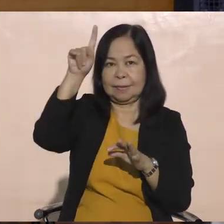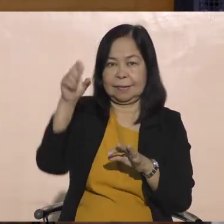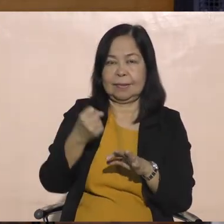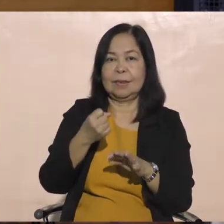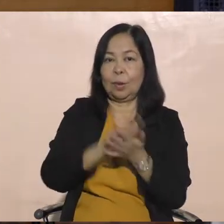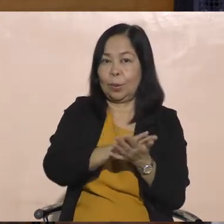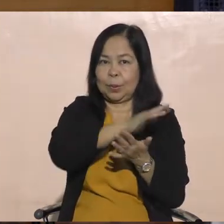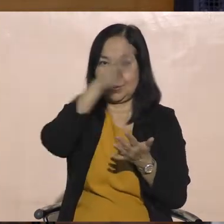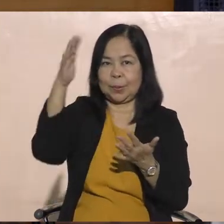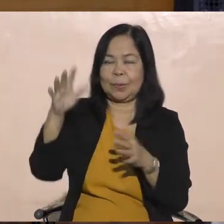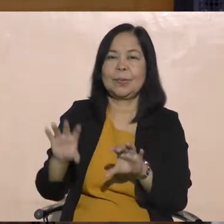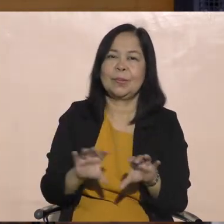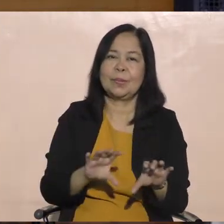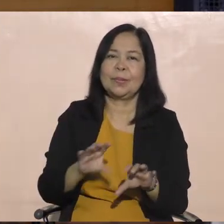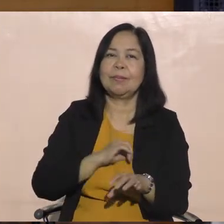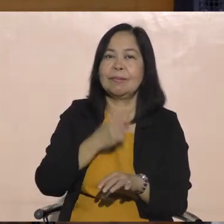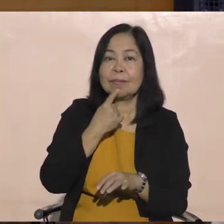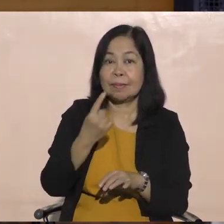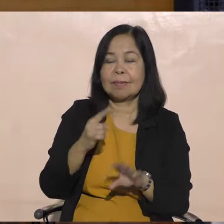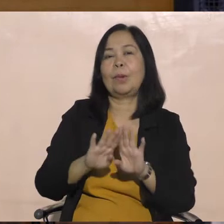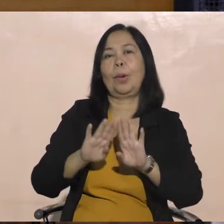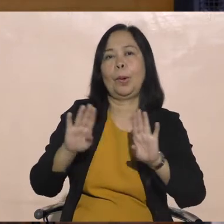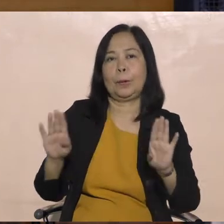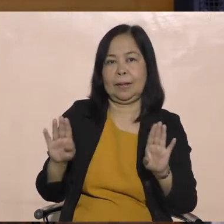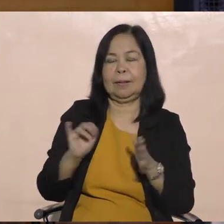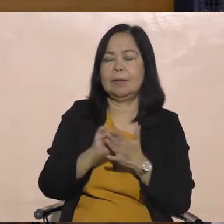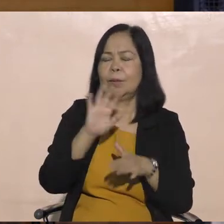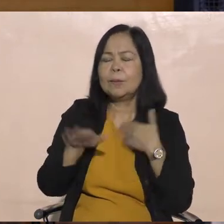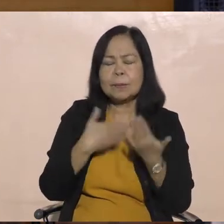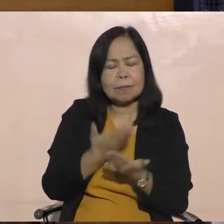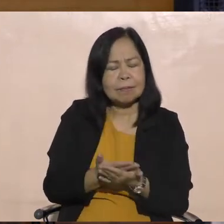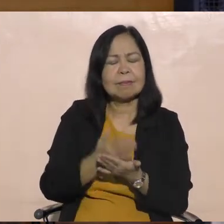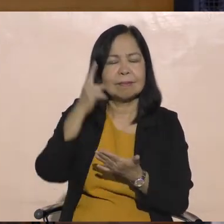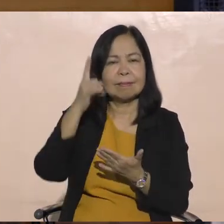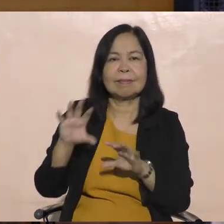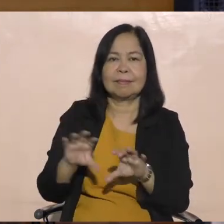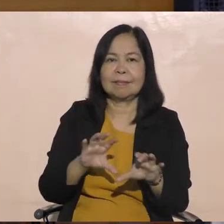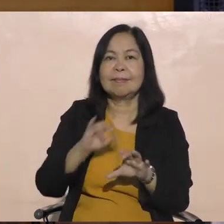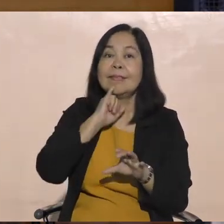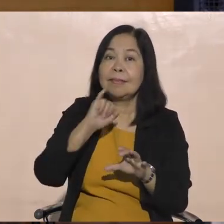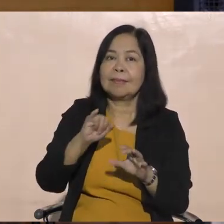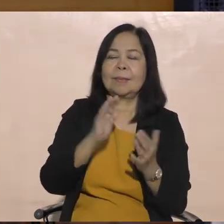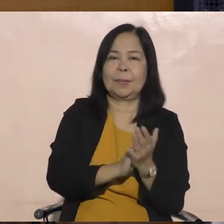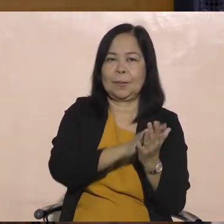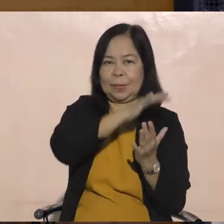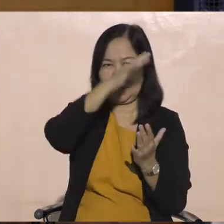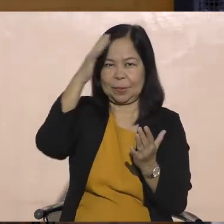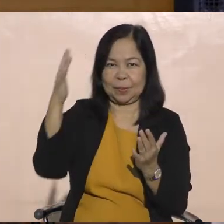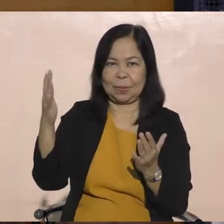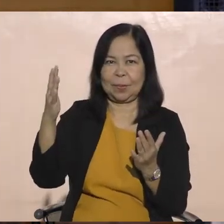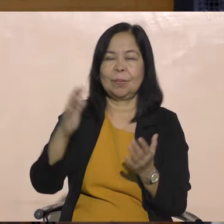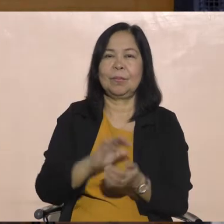Deed. I said it in the opening that all that God does is glorious.